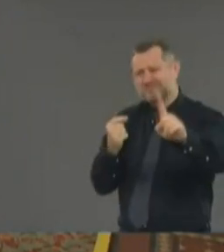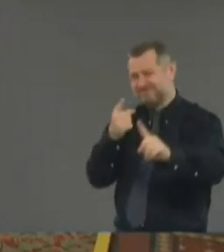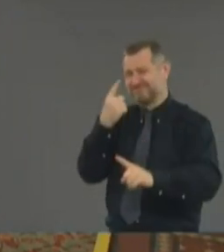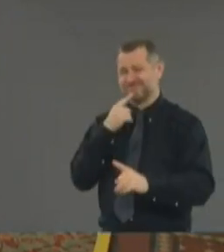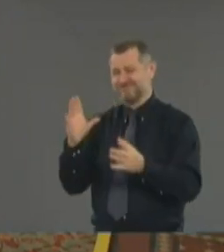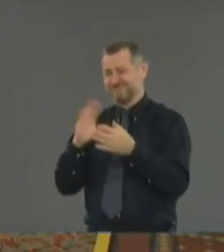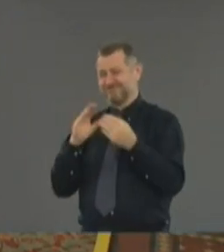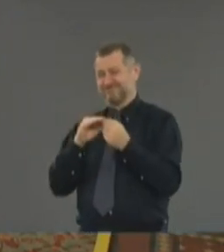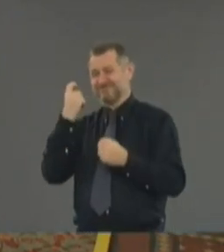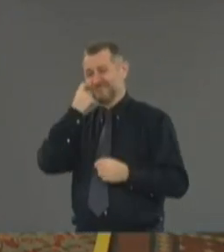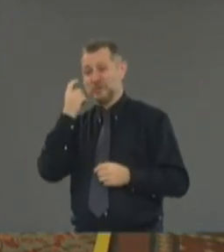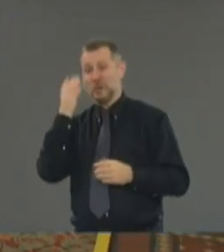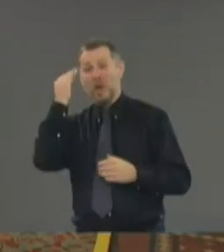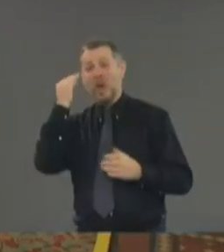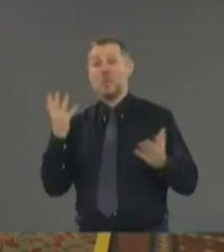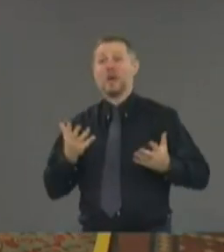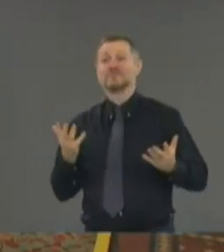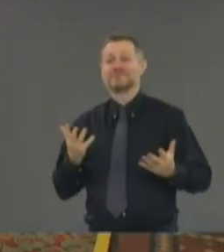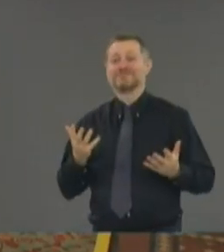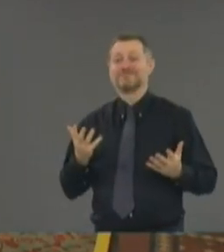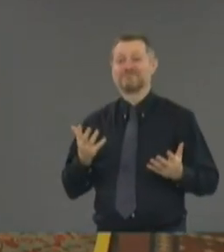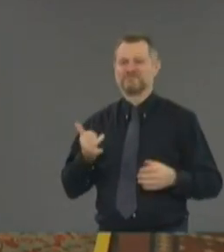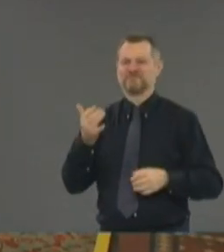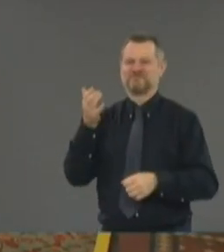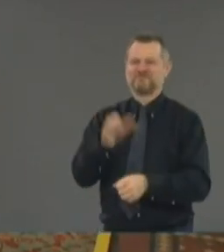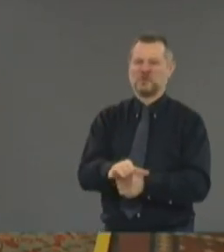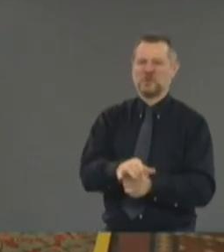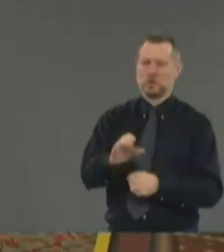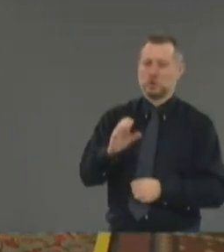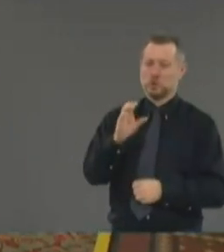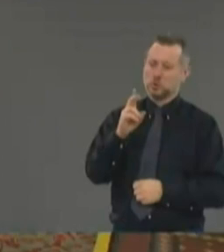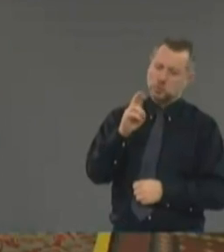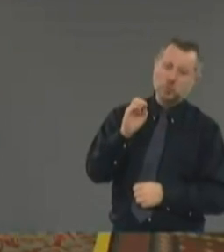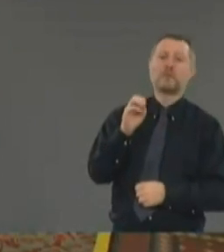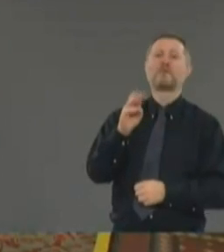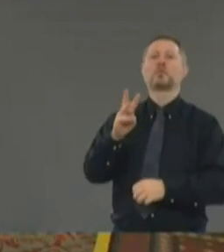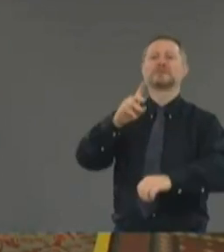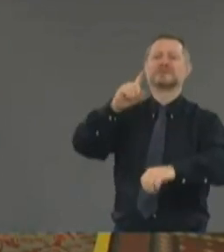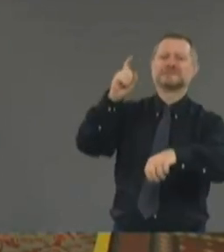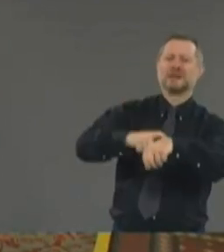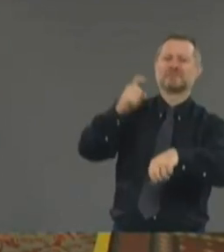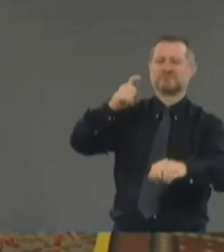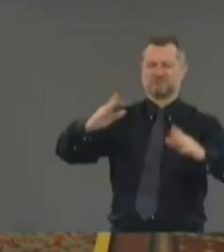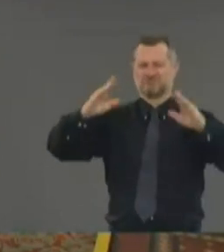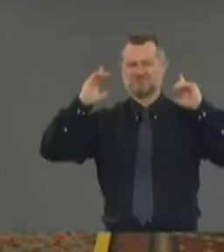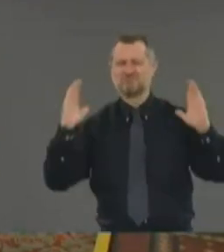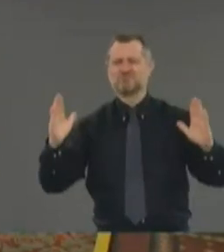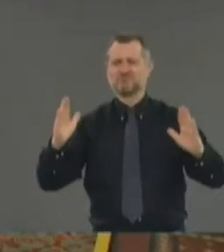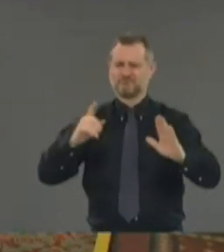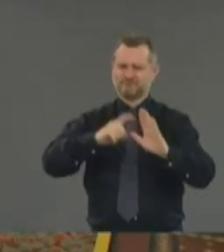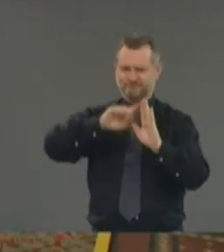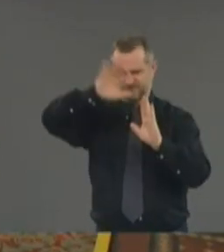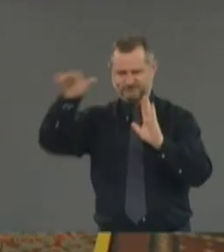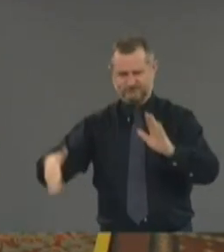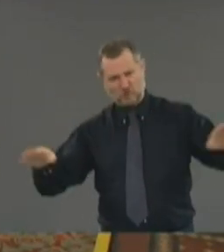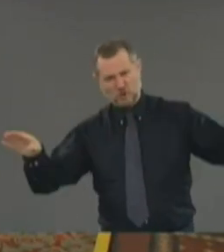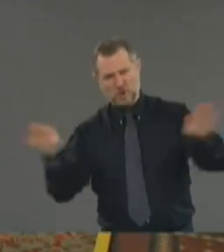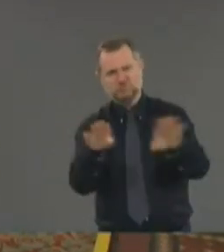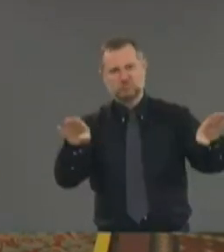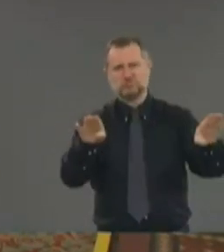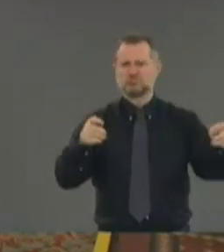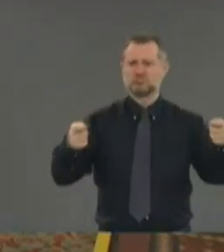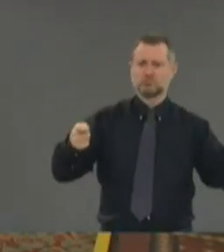part because of the enforcement of the curfew. Do you think the curfew is serving its purpose at this point, or should it be canceled? It has been canceled in other